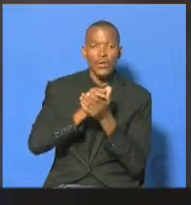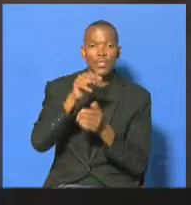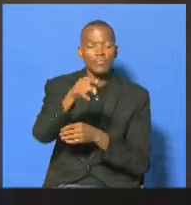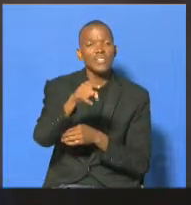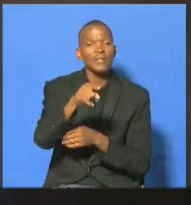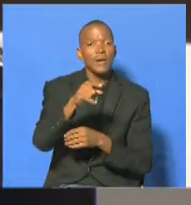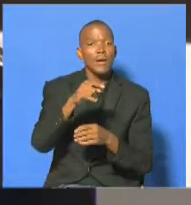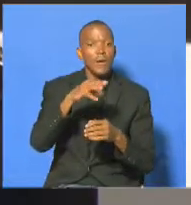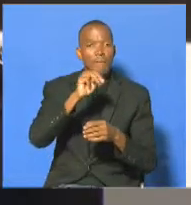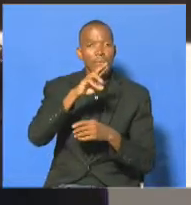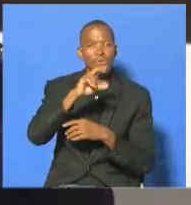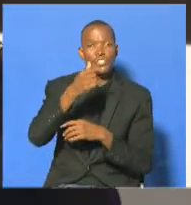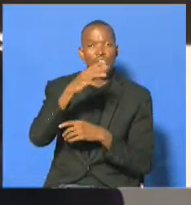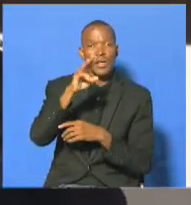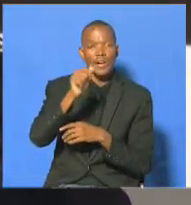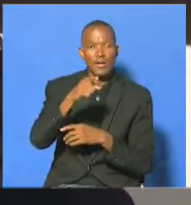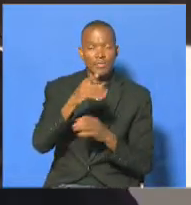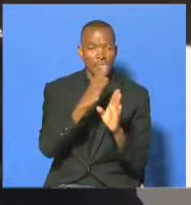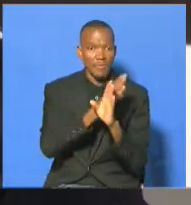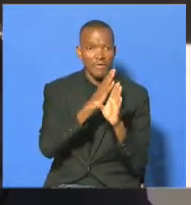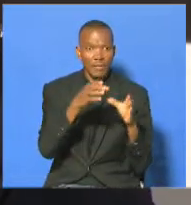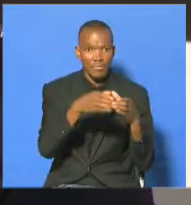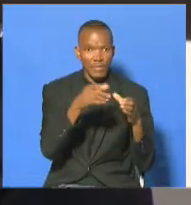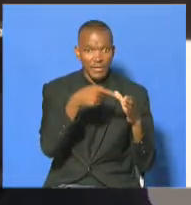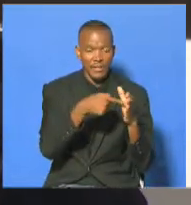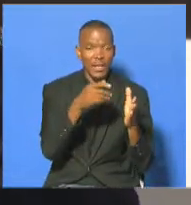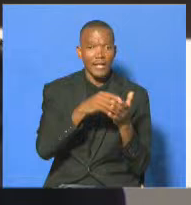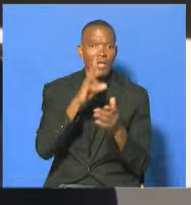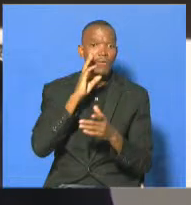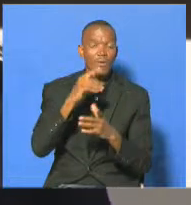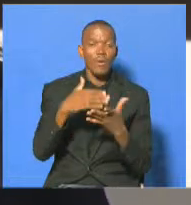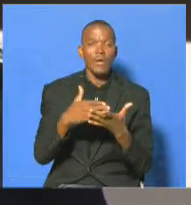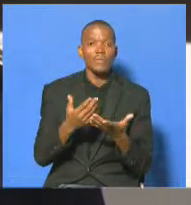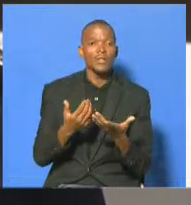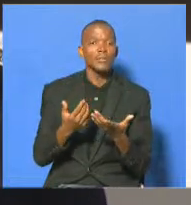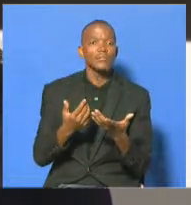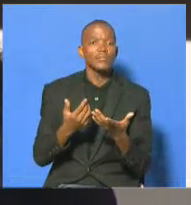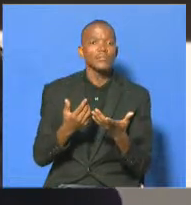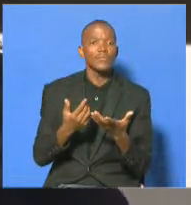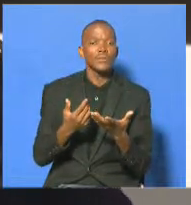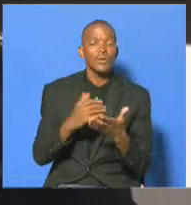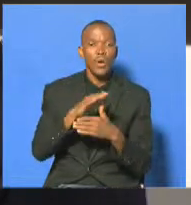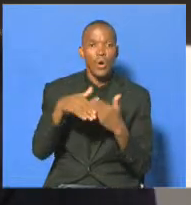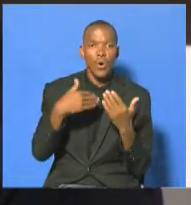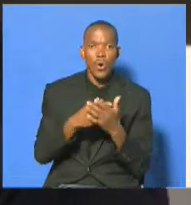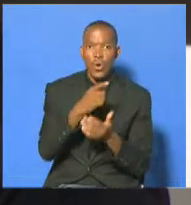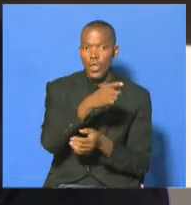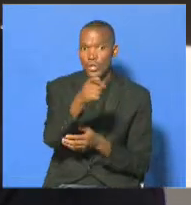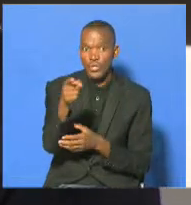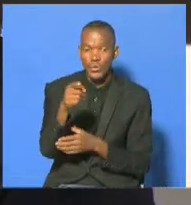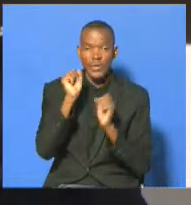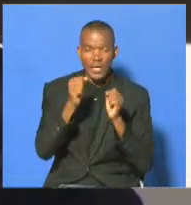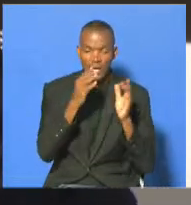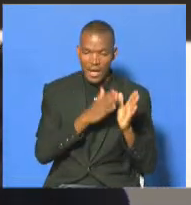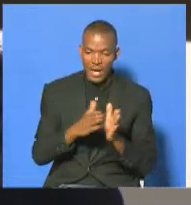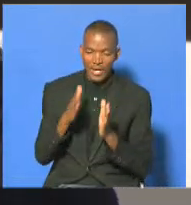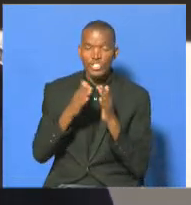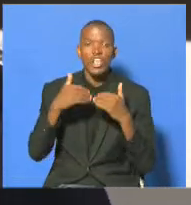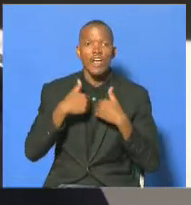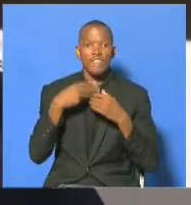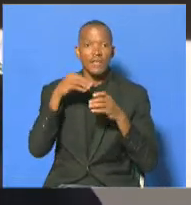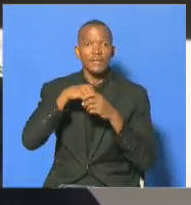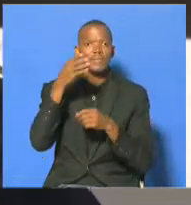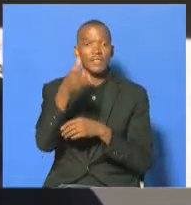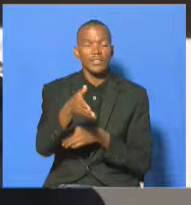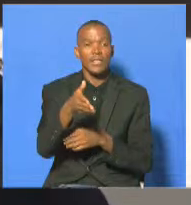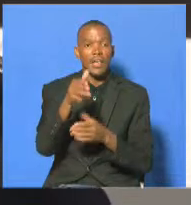mošareng wa private. E ne e le gore go emelwe ba bangwe le lona le tle le nne le thulaganyo ka kwano